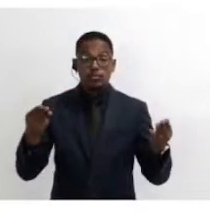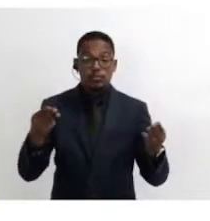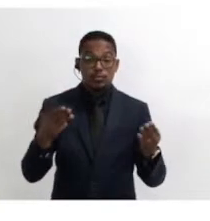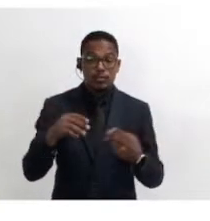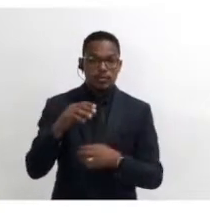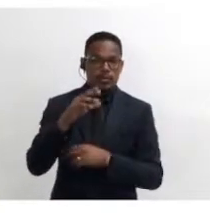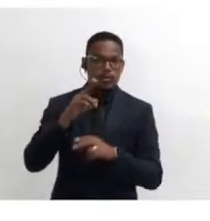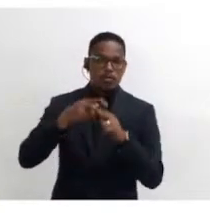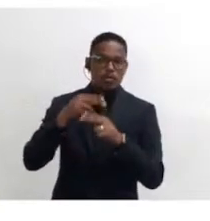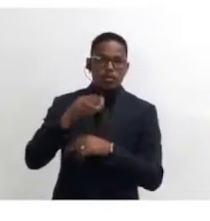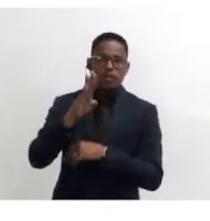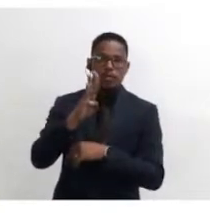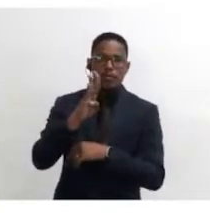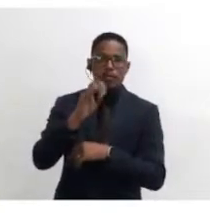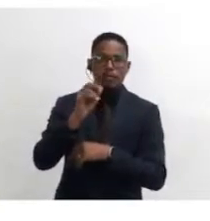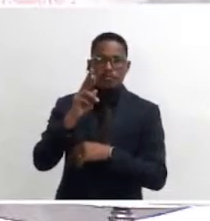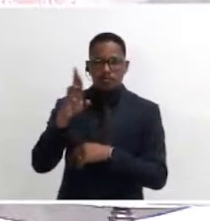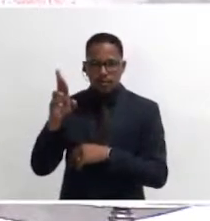that